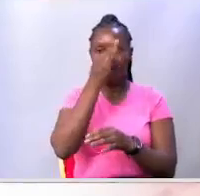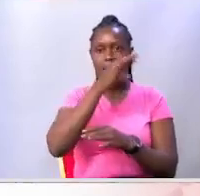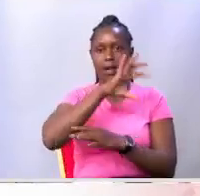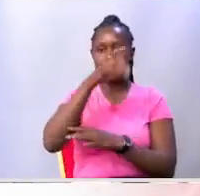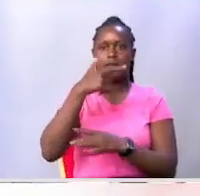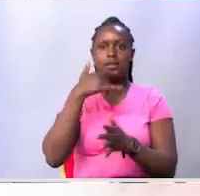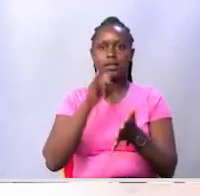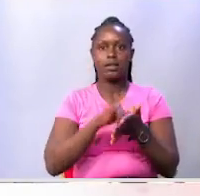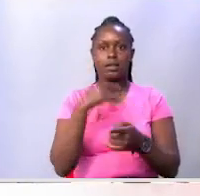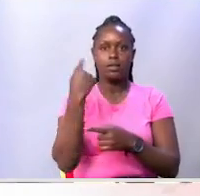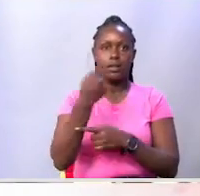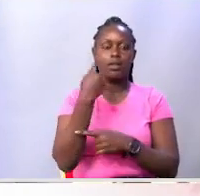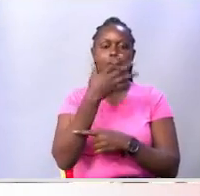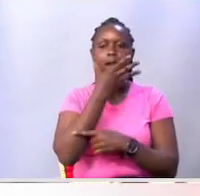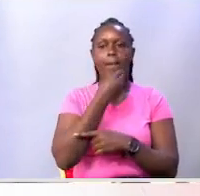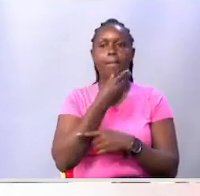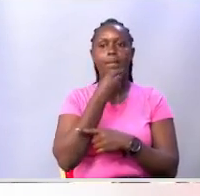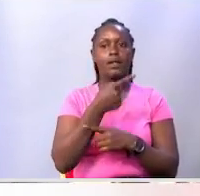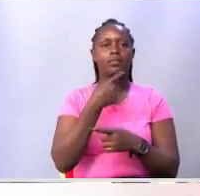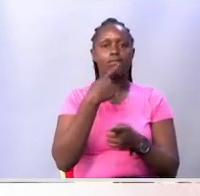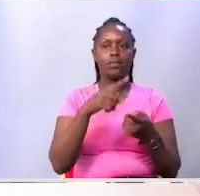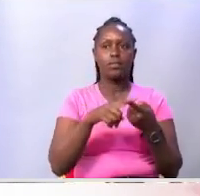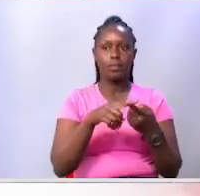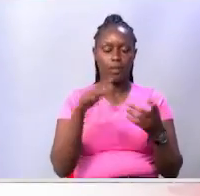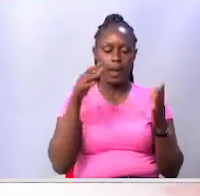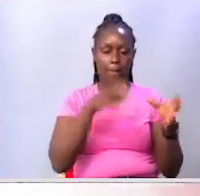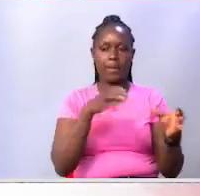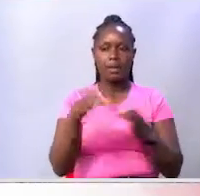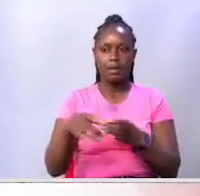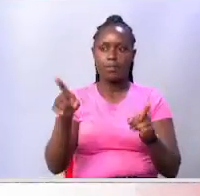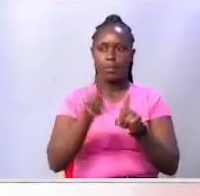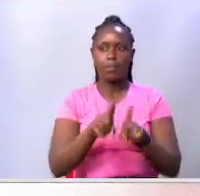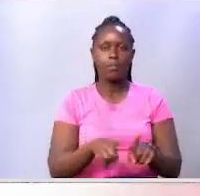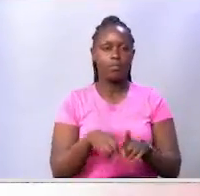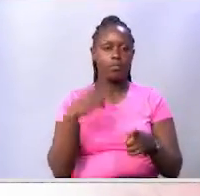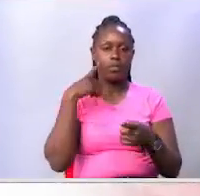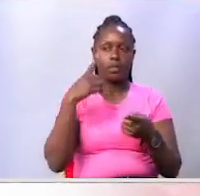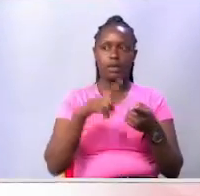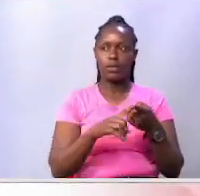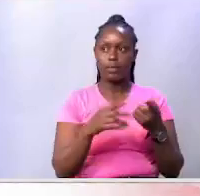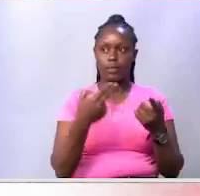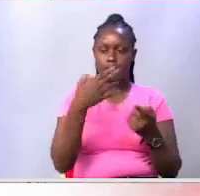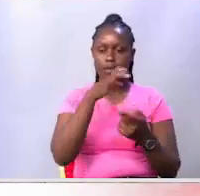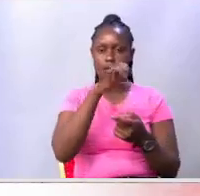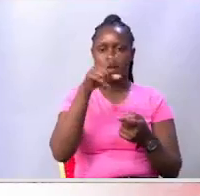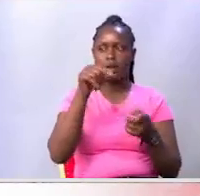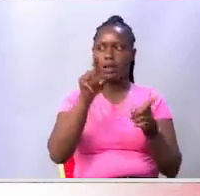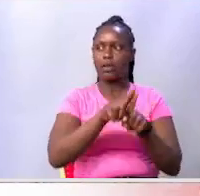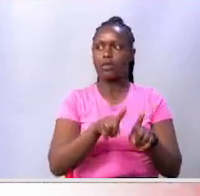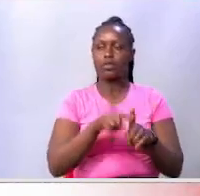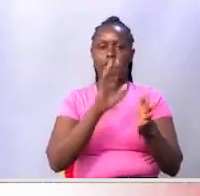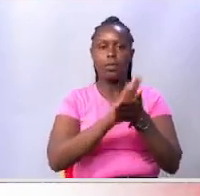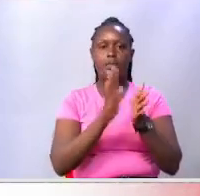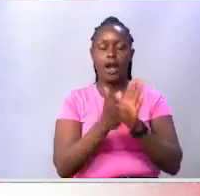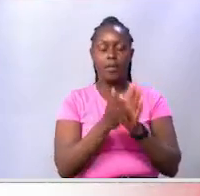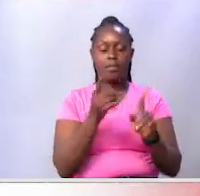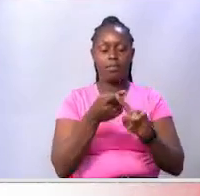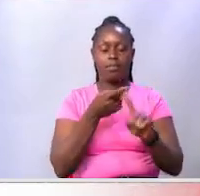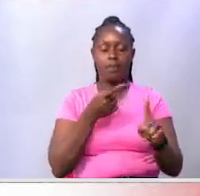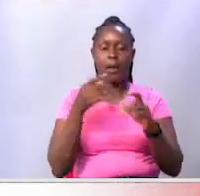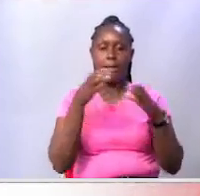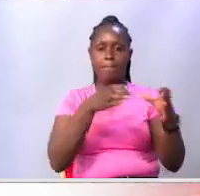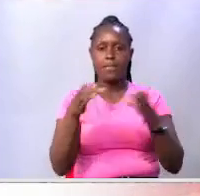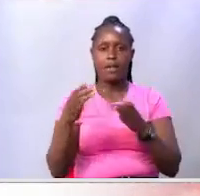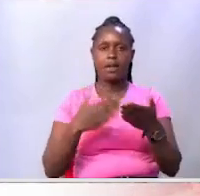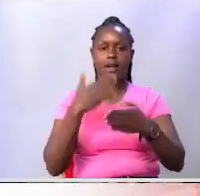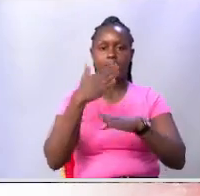he's a lonely man in the Jubilee Party and he is ostensibly feeling the heat and pressure to decamp from the party after his fellow